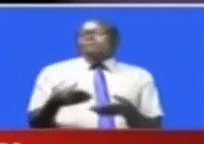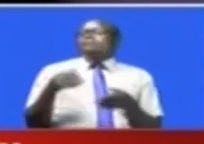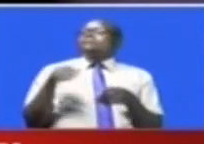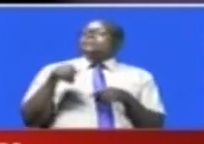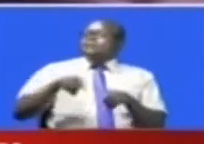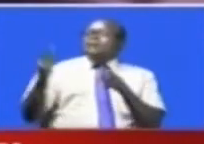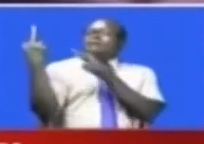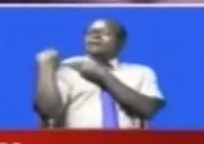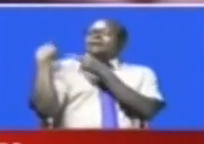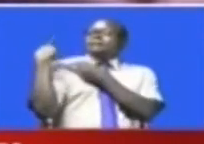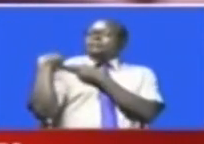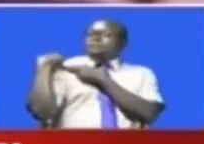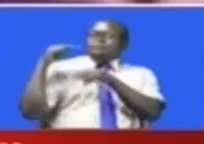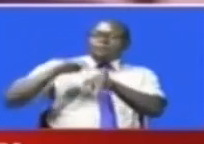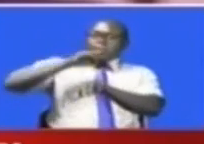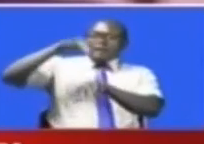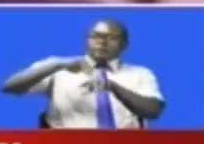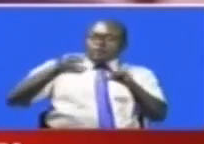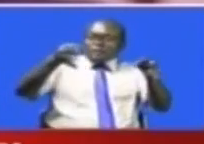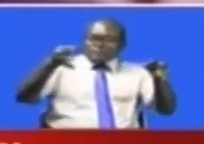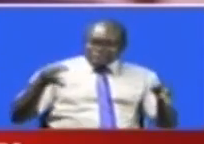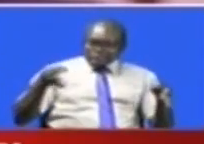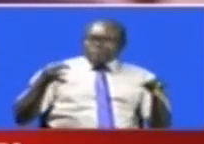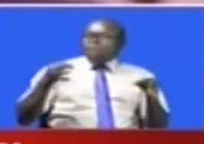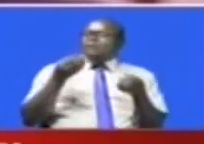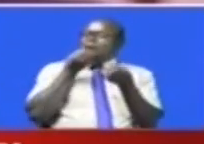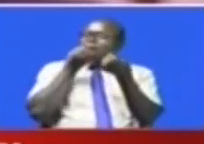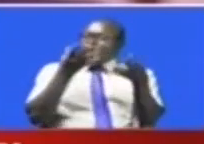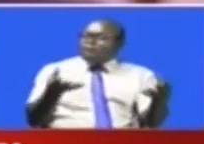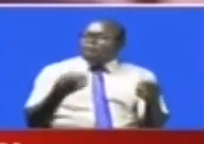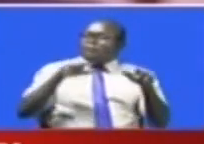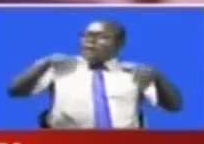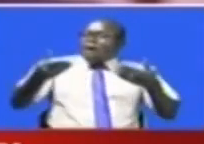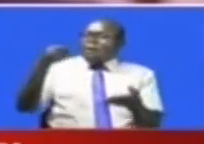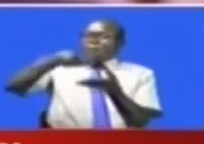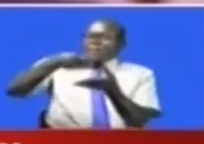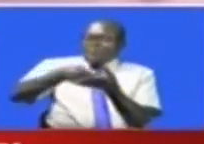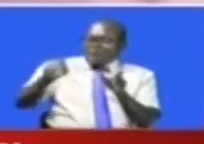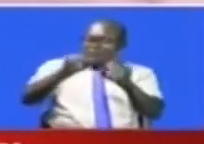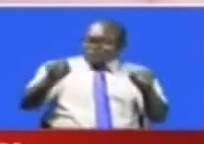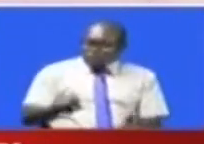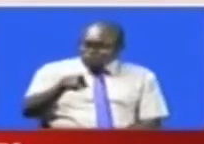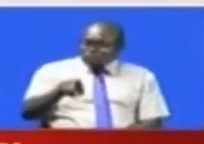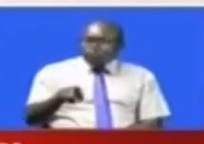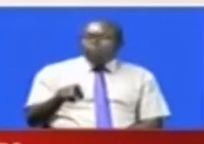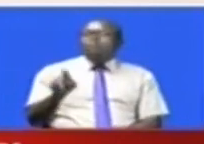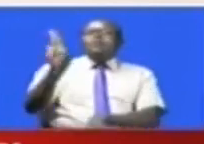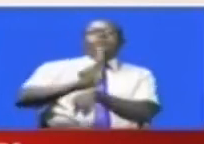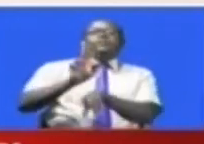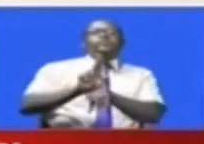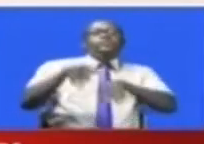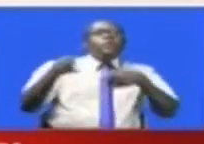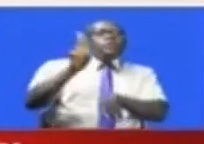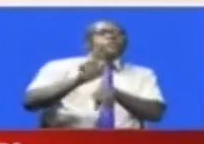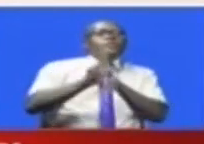charge of the national pass, he's just giving information on how the monies in question maybe were spent or